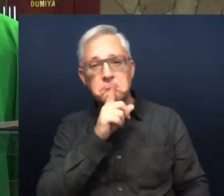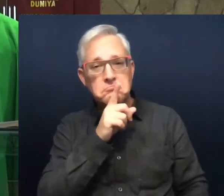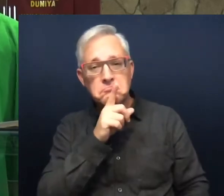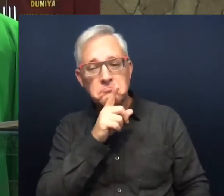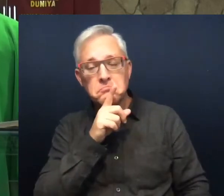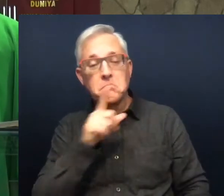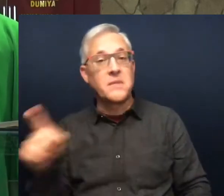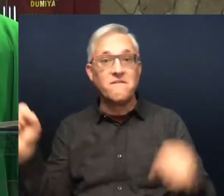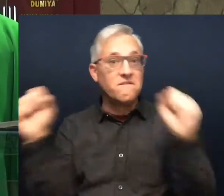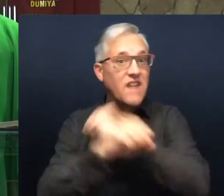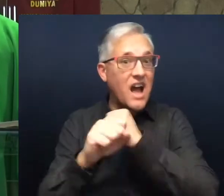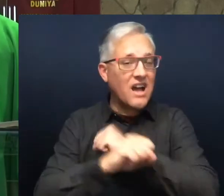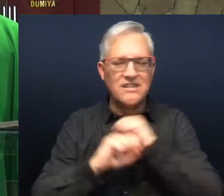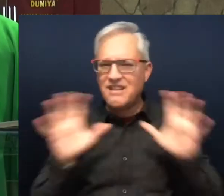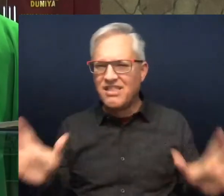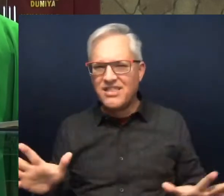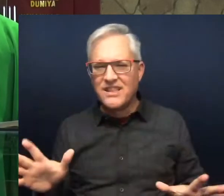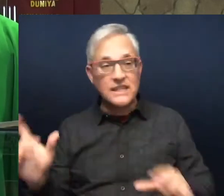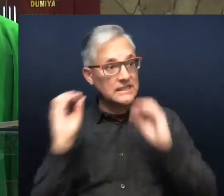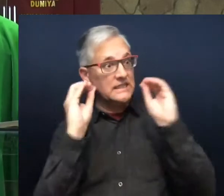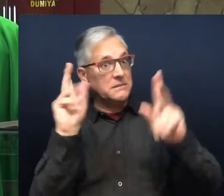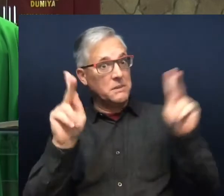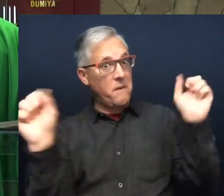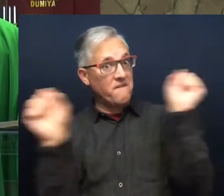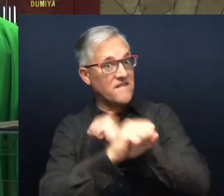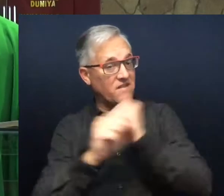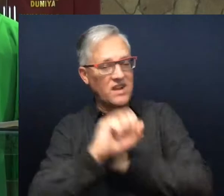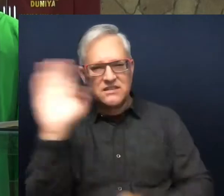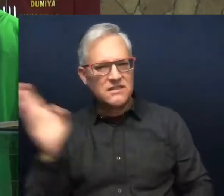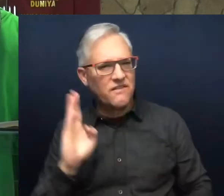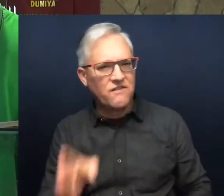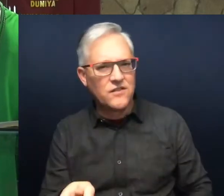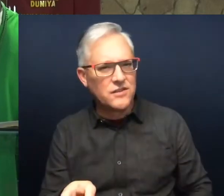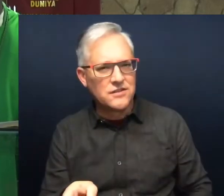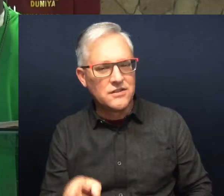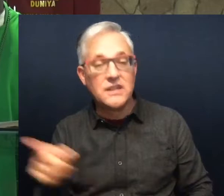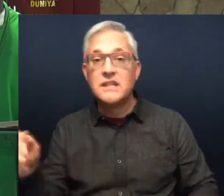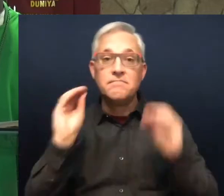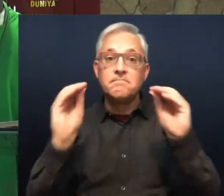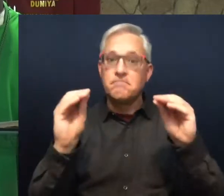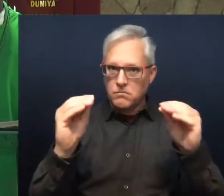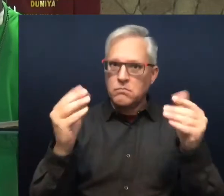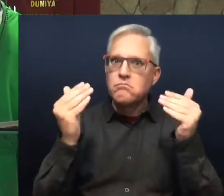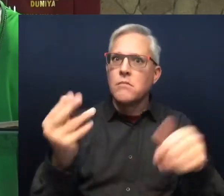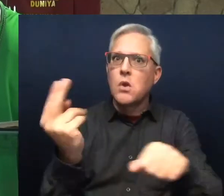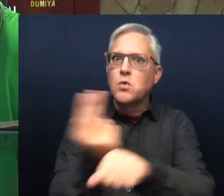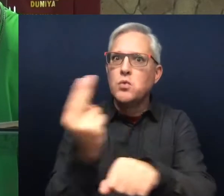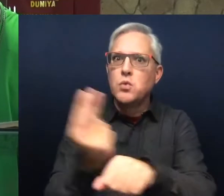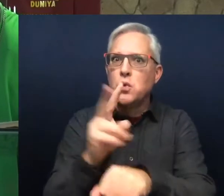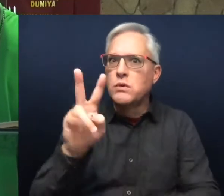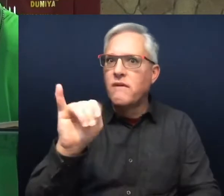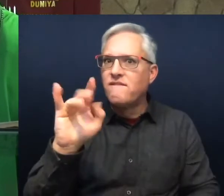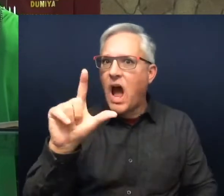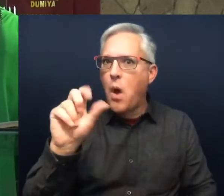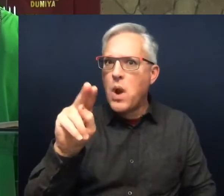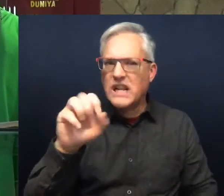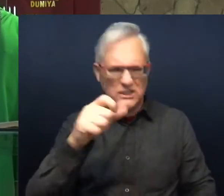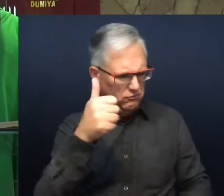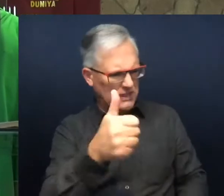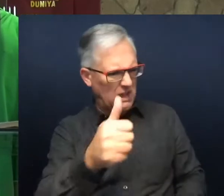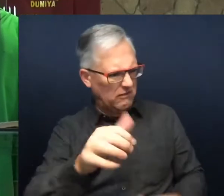to fight on his behalf. He never teaches his followers to use violence to preserve his reign.